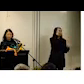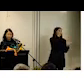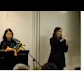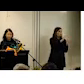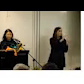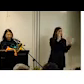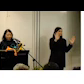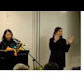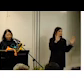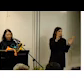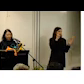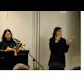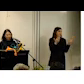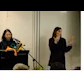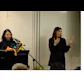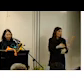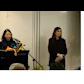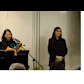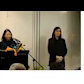significant volume.